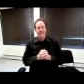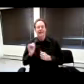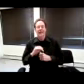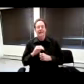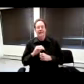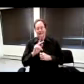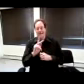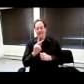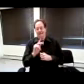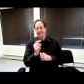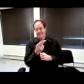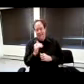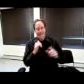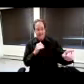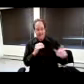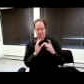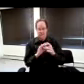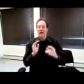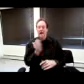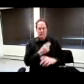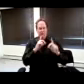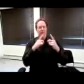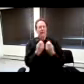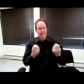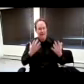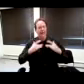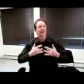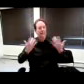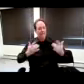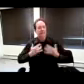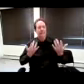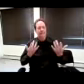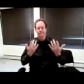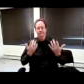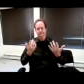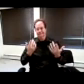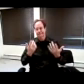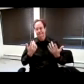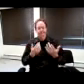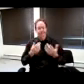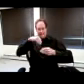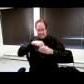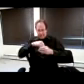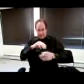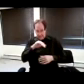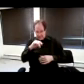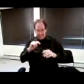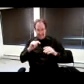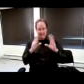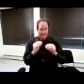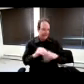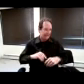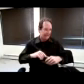our department does put on a lot of events, you know, from internal meetings, and